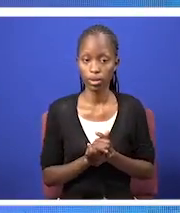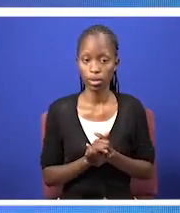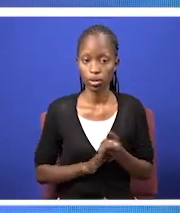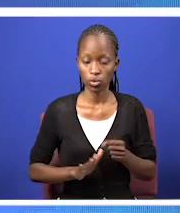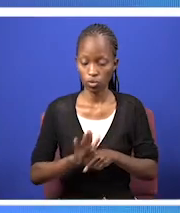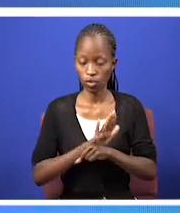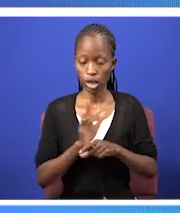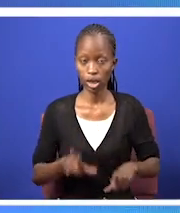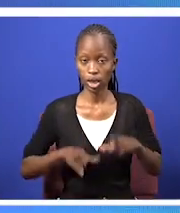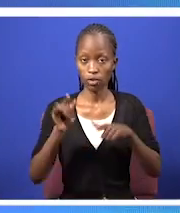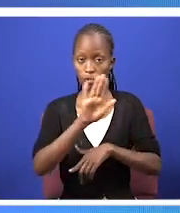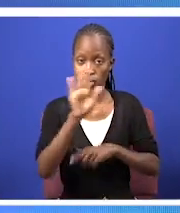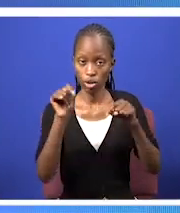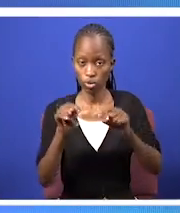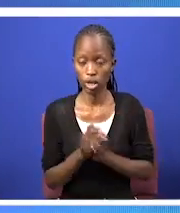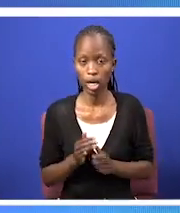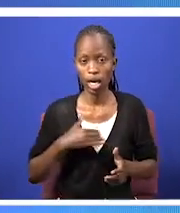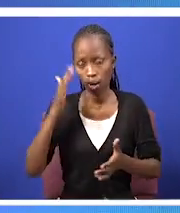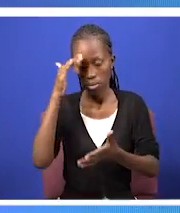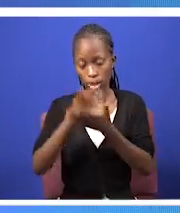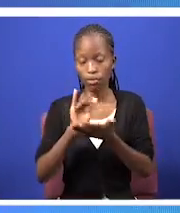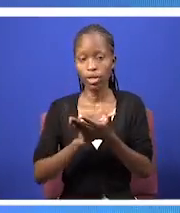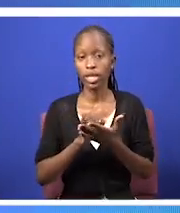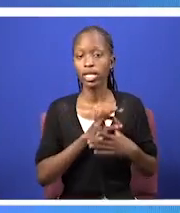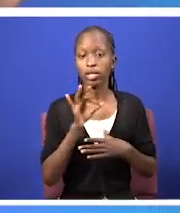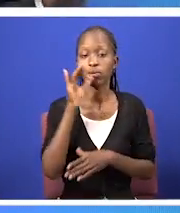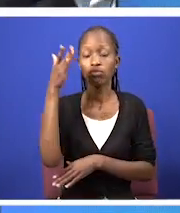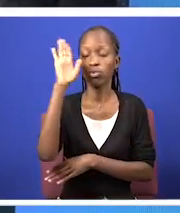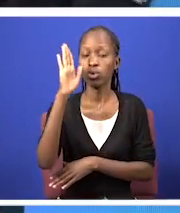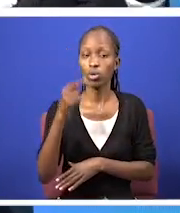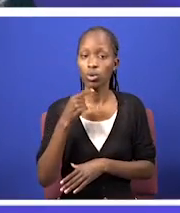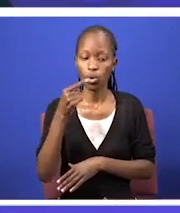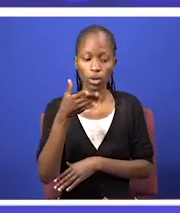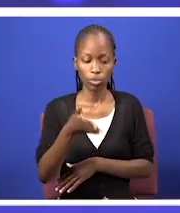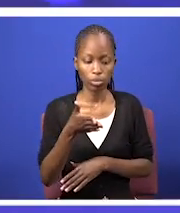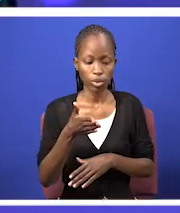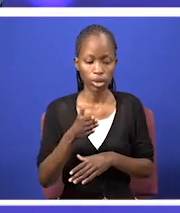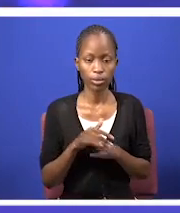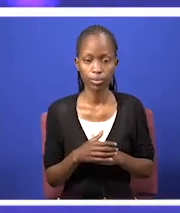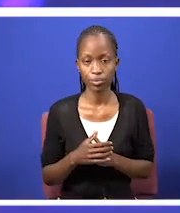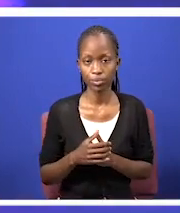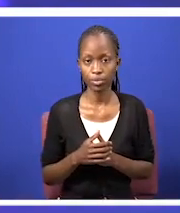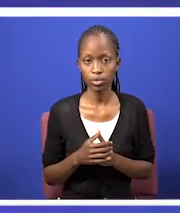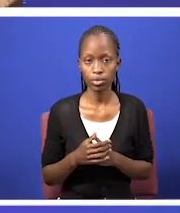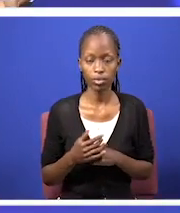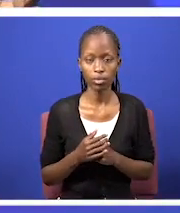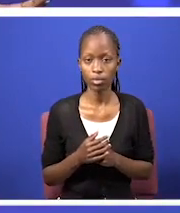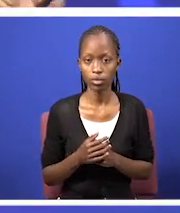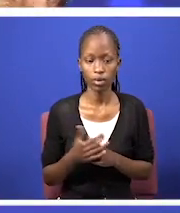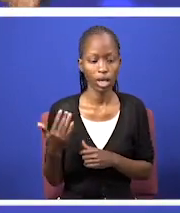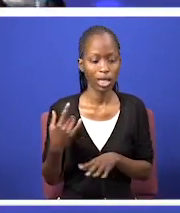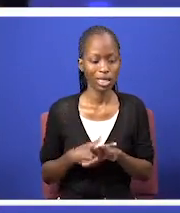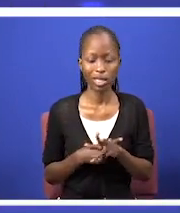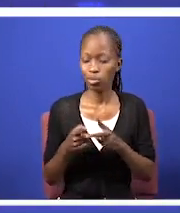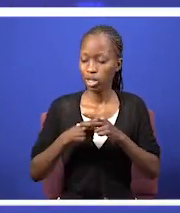him to fill your life today. I believe that the Spirit of God who has been present with us right through this service from the time that we began